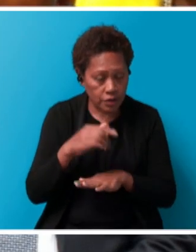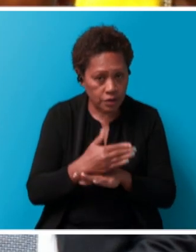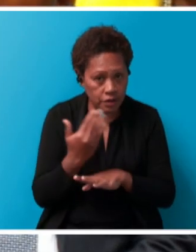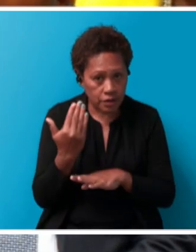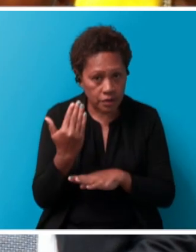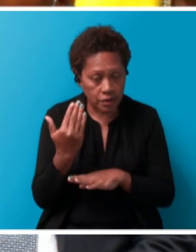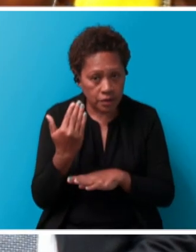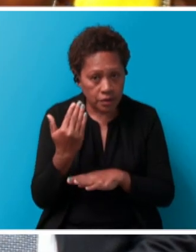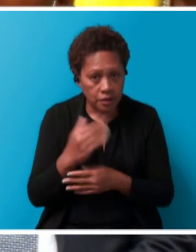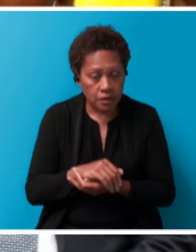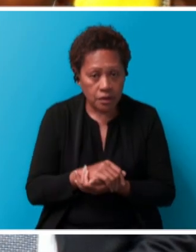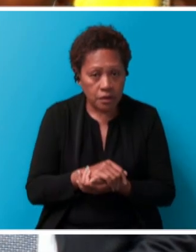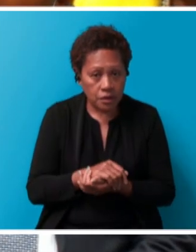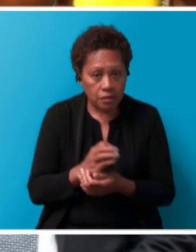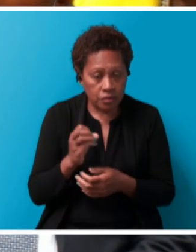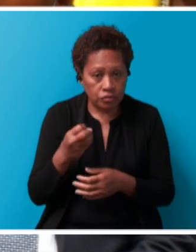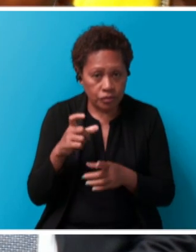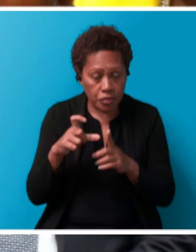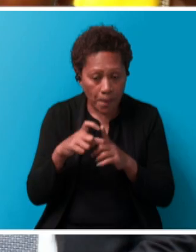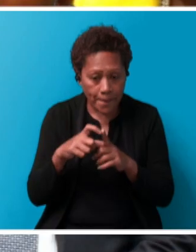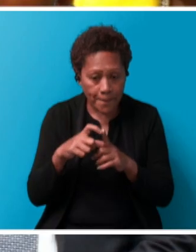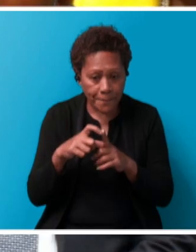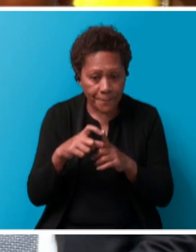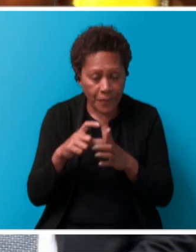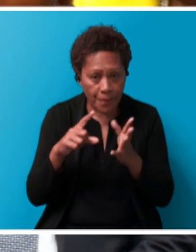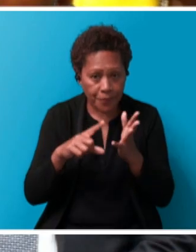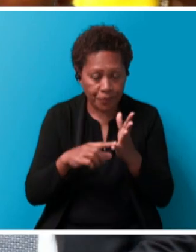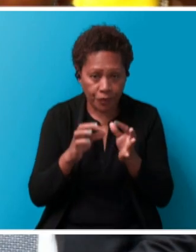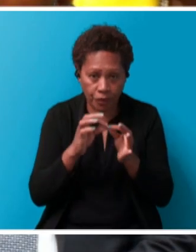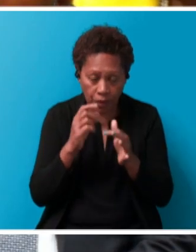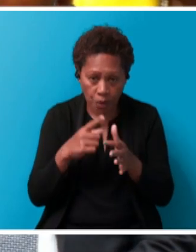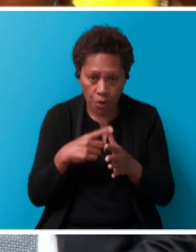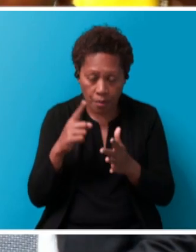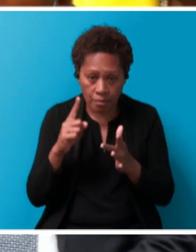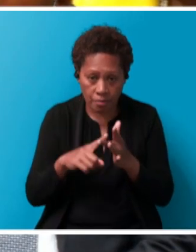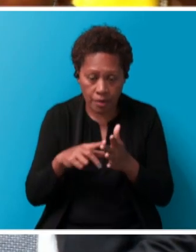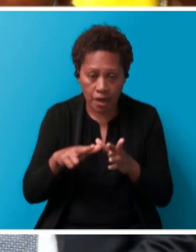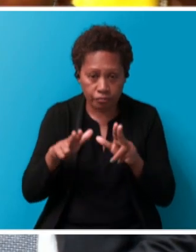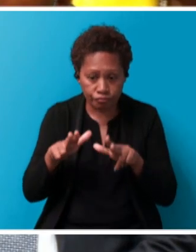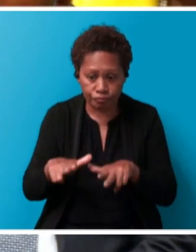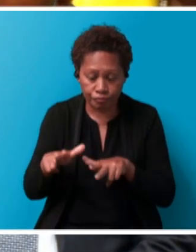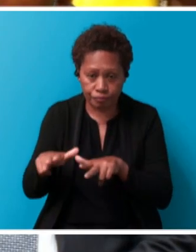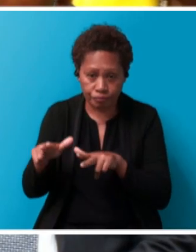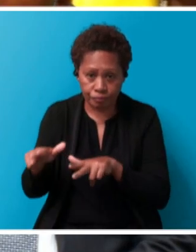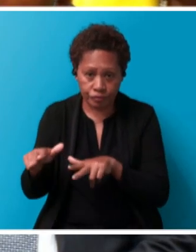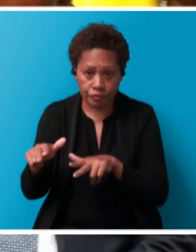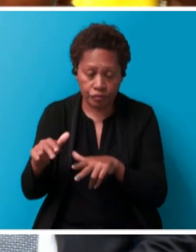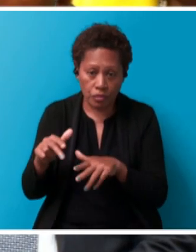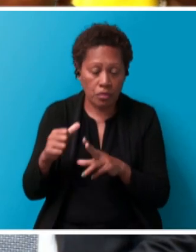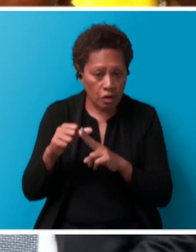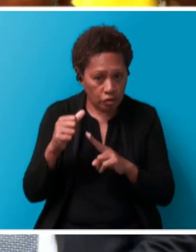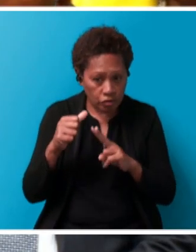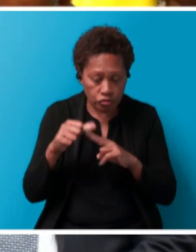meeting in Dubai in 2023, government has signed an agreement with the government of the United Arab Emirates and the government of